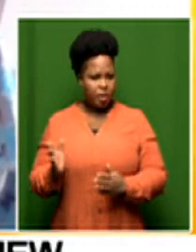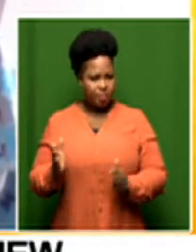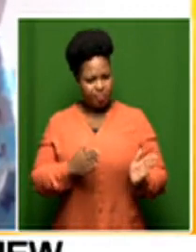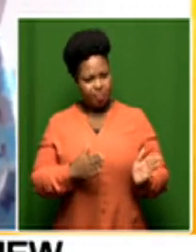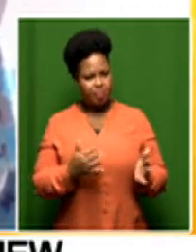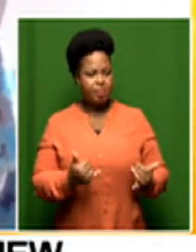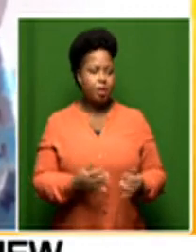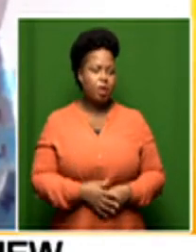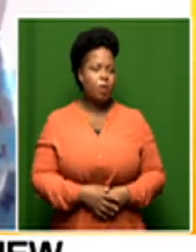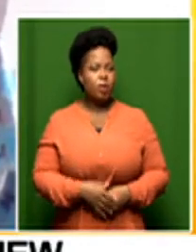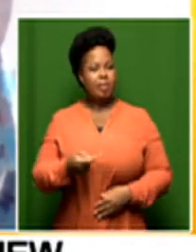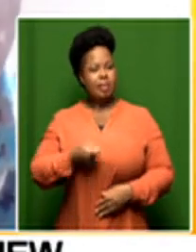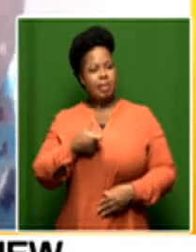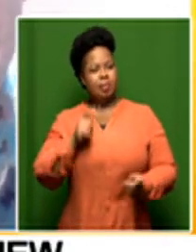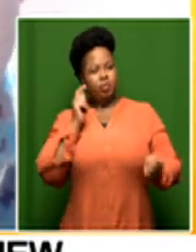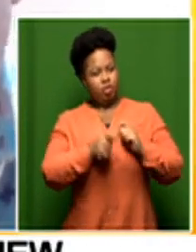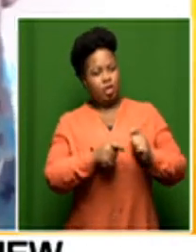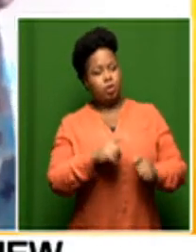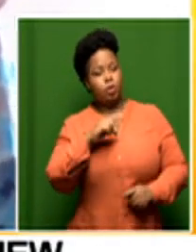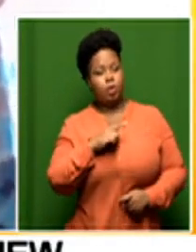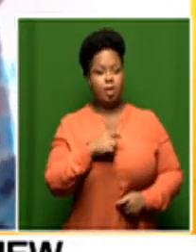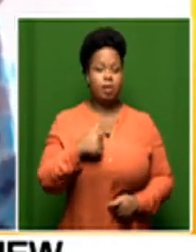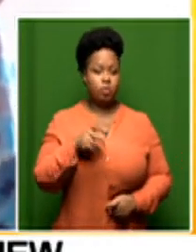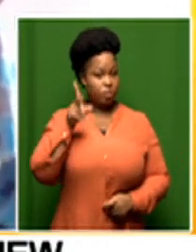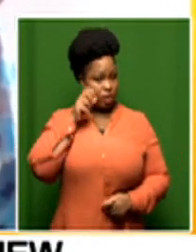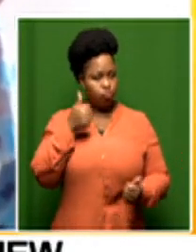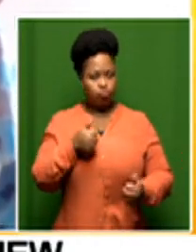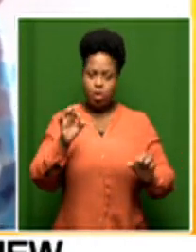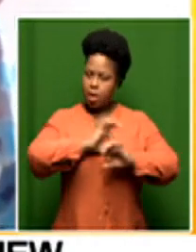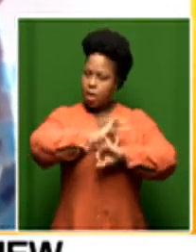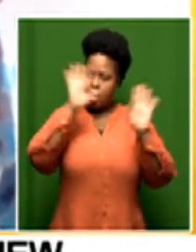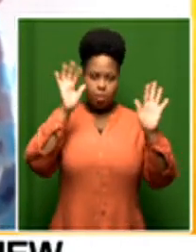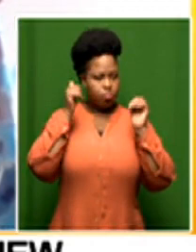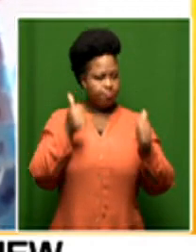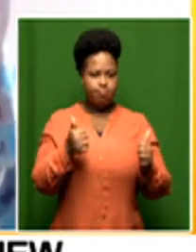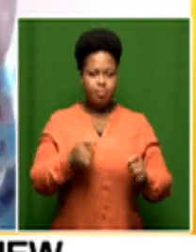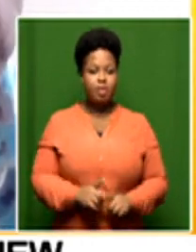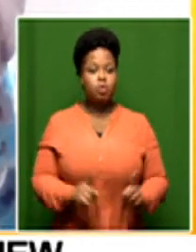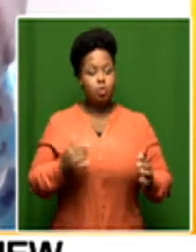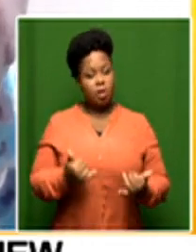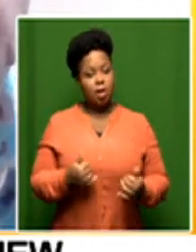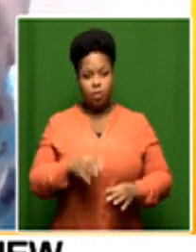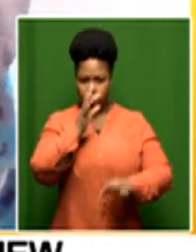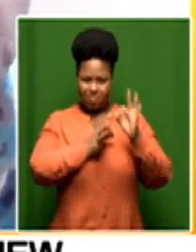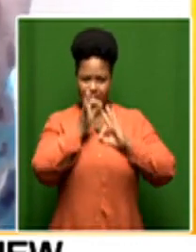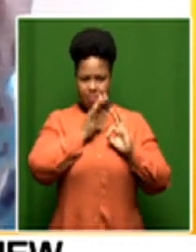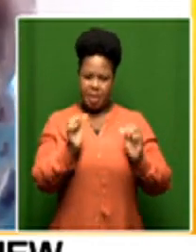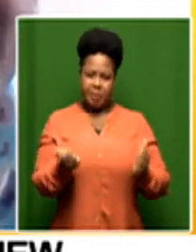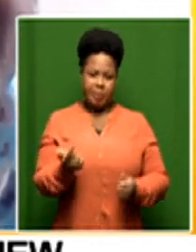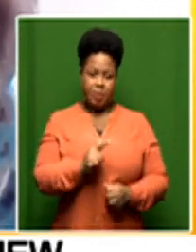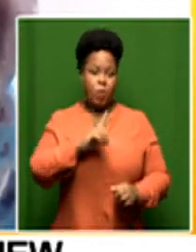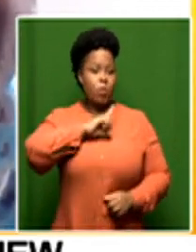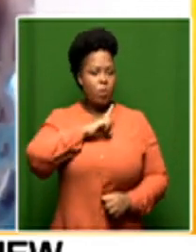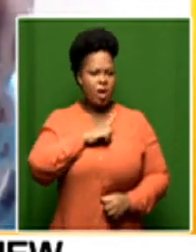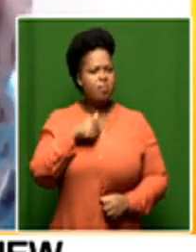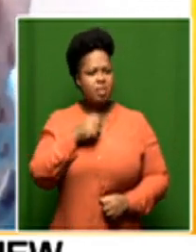bit away from that, because I think we've heard you loud and clear. So you've given us your explanation as to why.